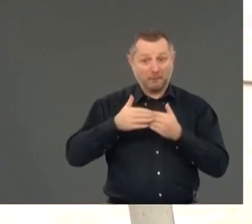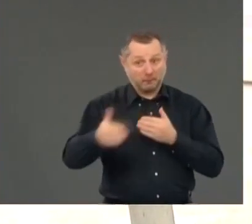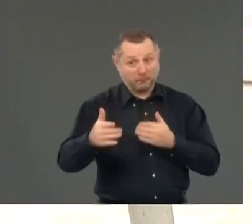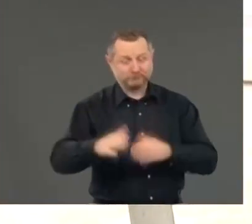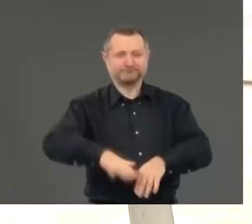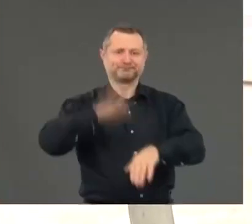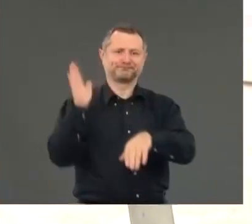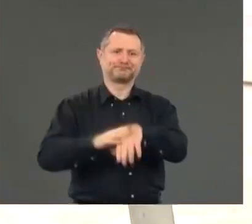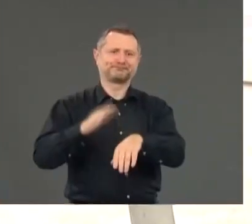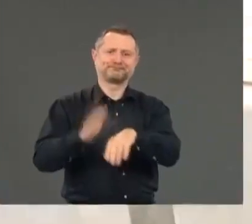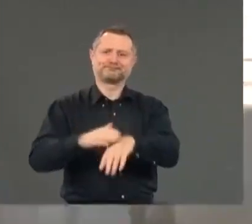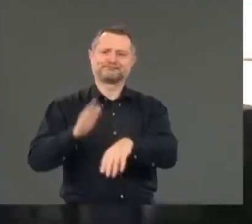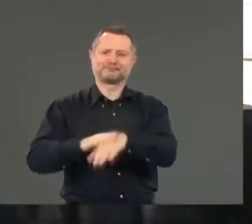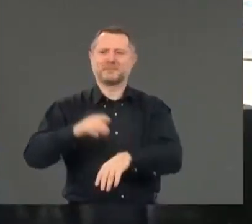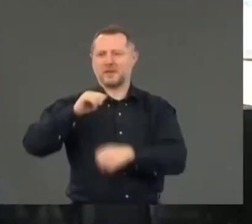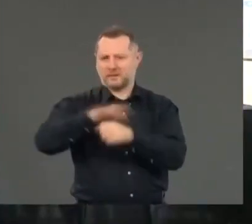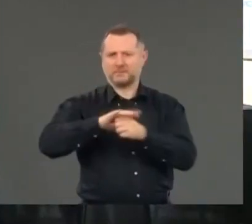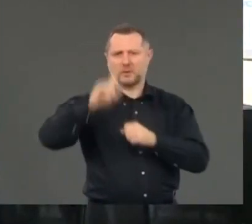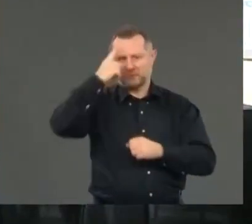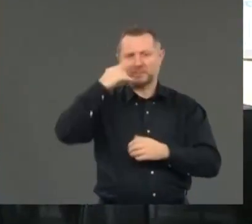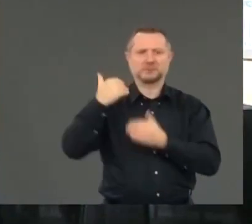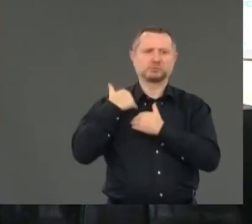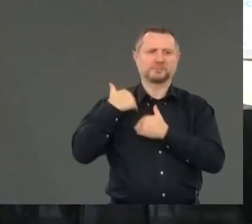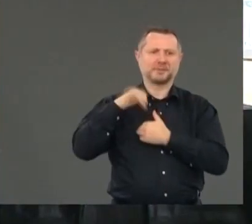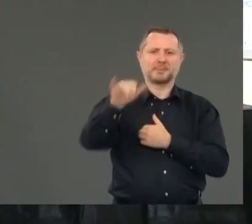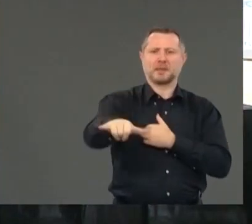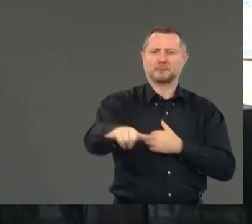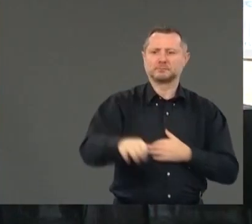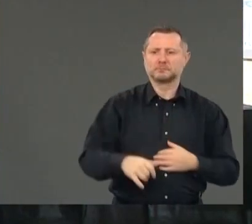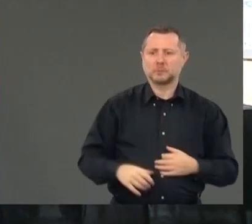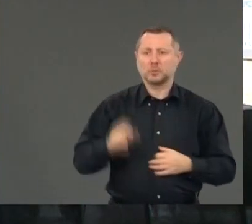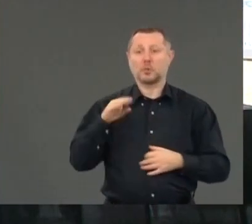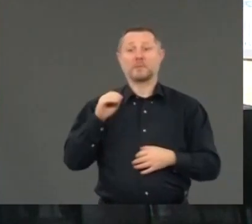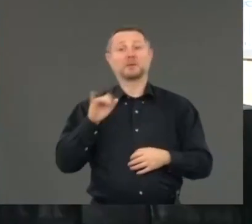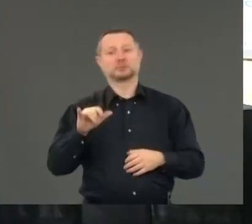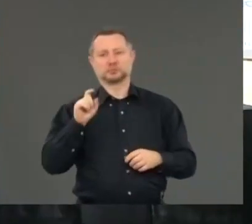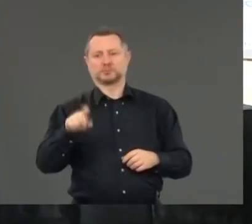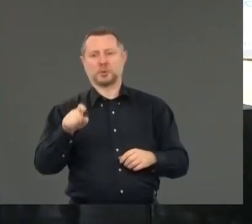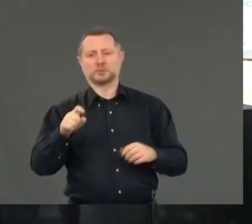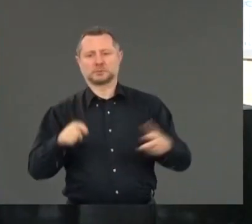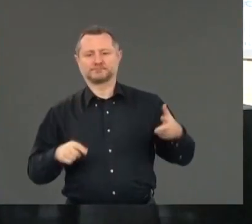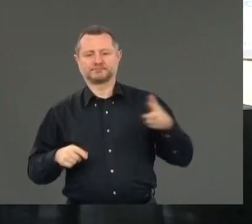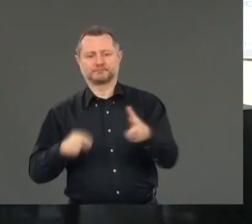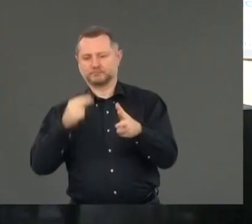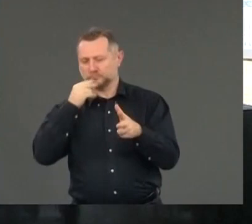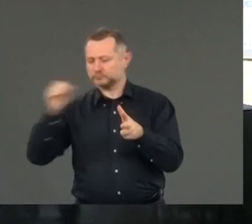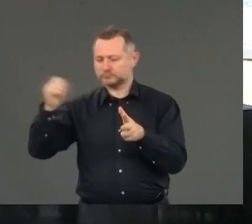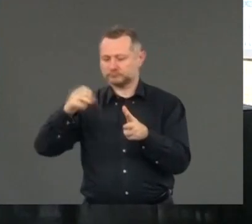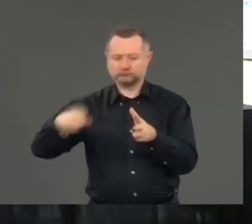is up to the locals. It's supposed to be curbside pickup, right? That doesn't sound like curbside pickup.